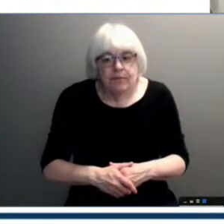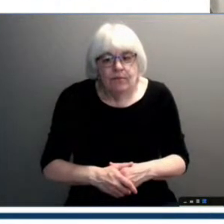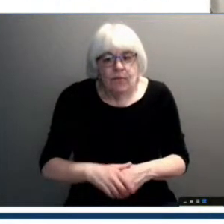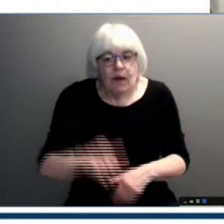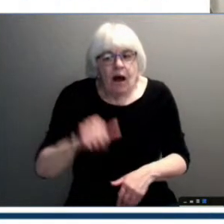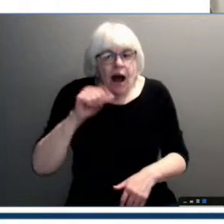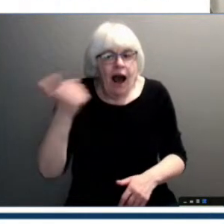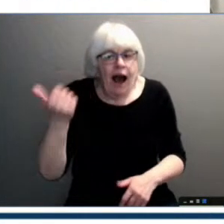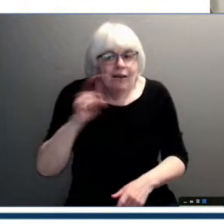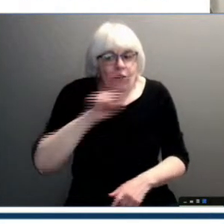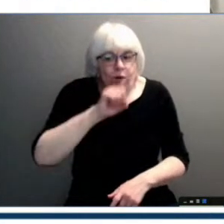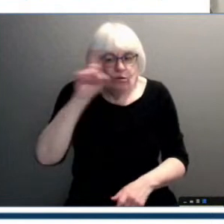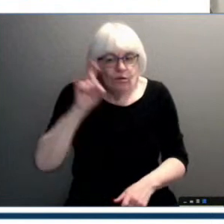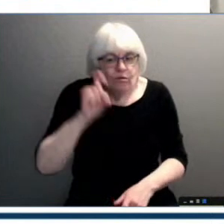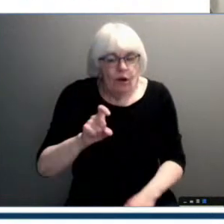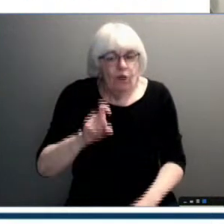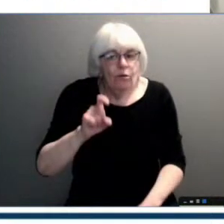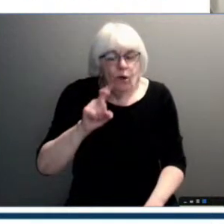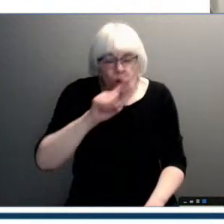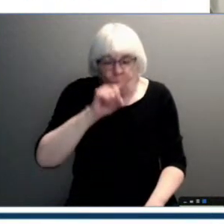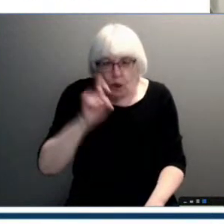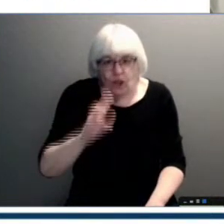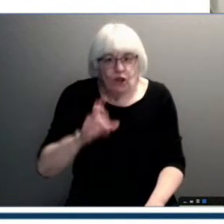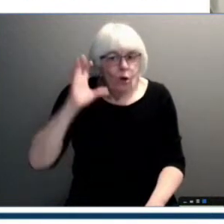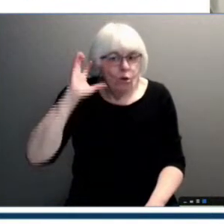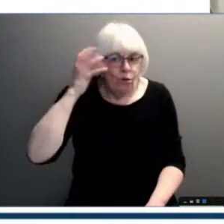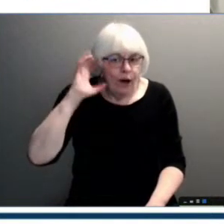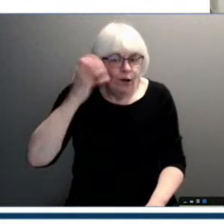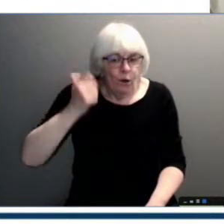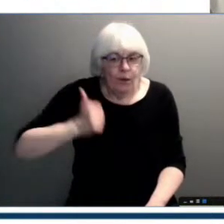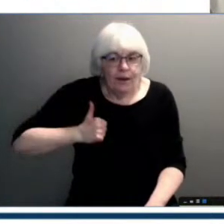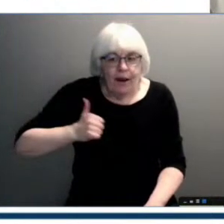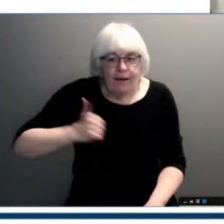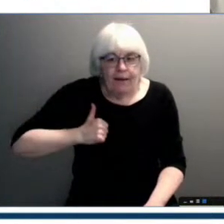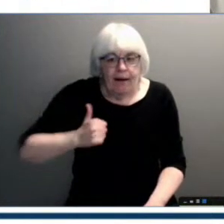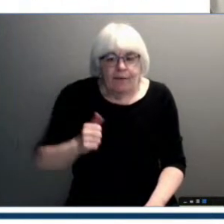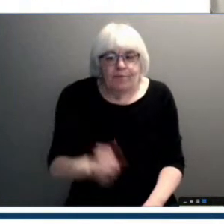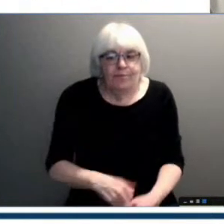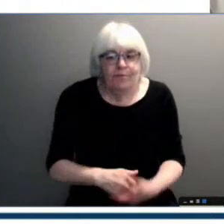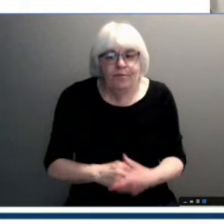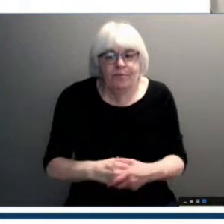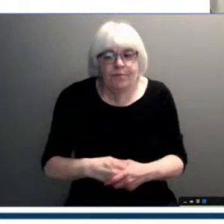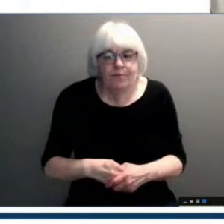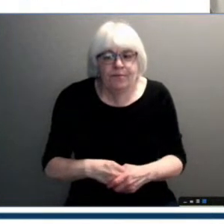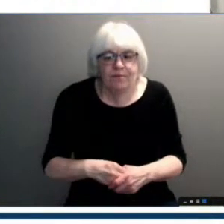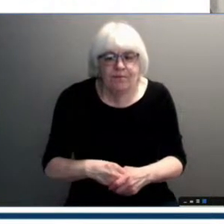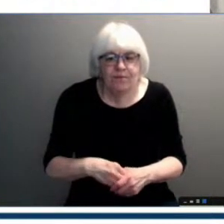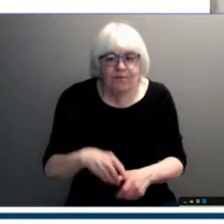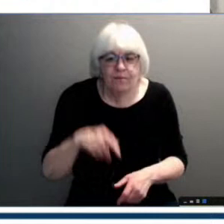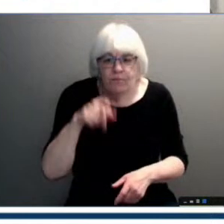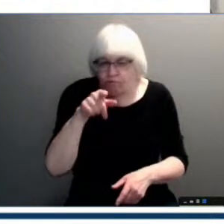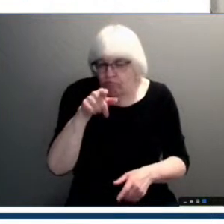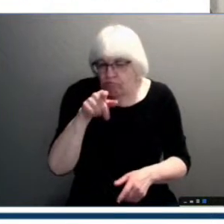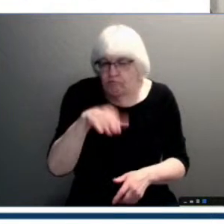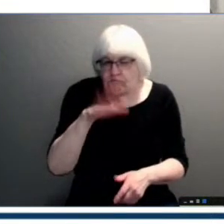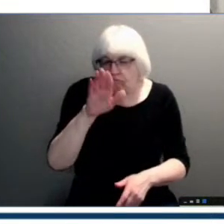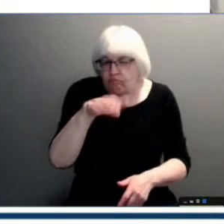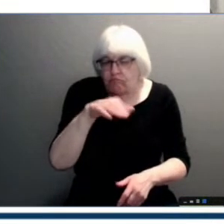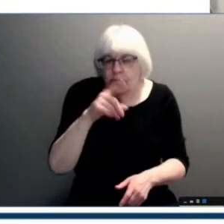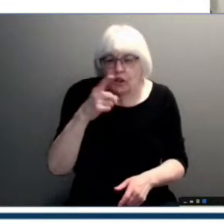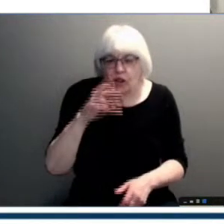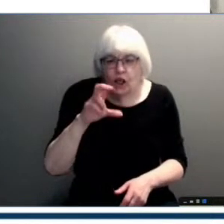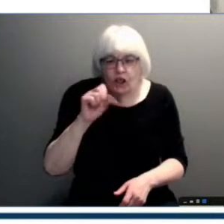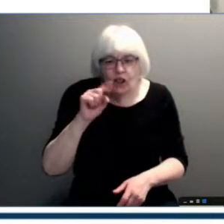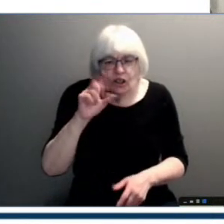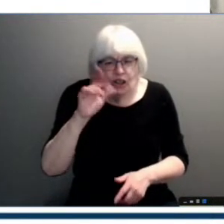Eloise. Hi, Dr. Strang. We're seeing numbers that we've never seen before. Seeing how fast the spread is, do you suspect